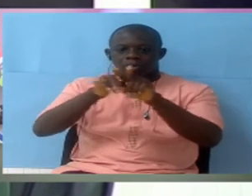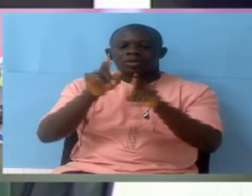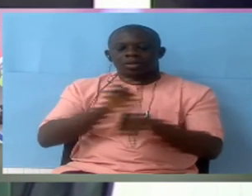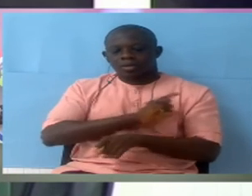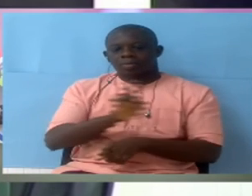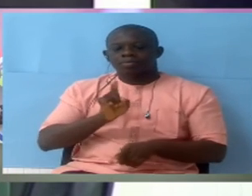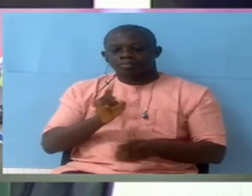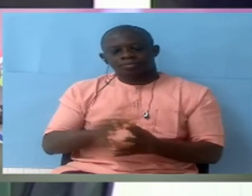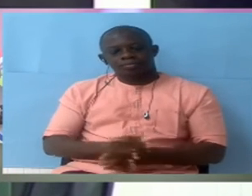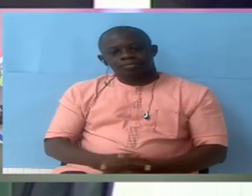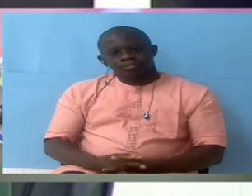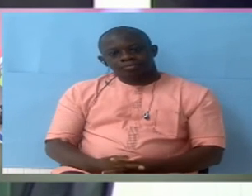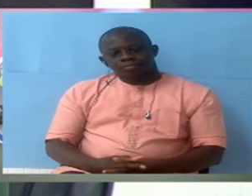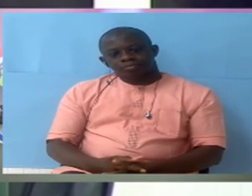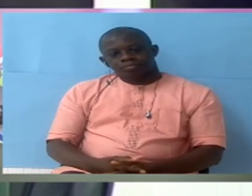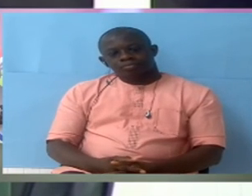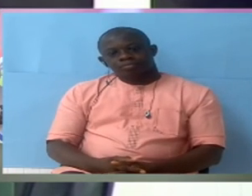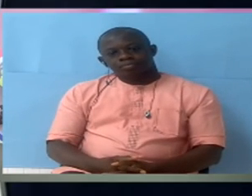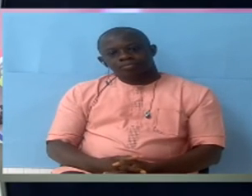dalal